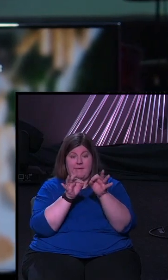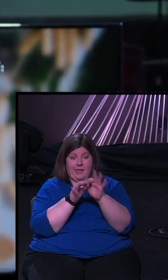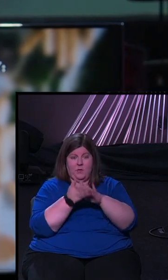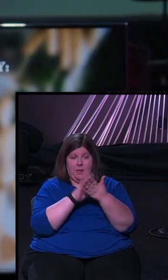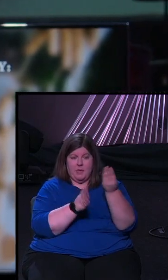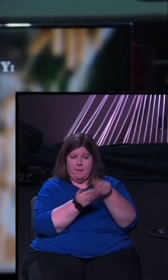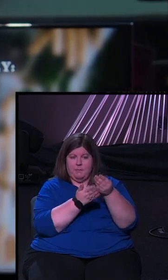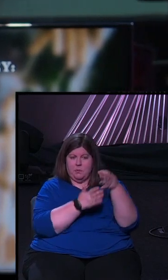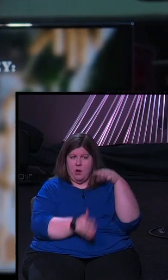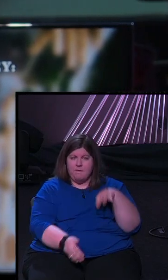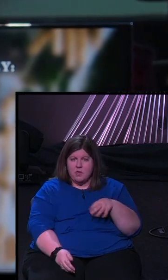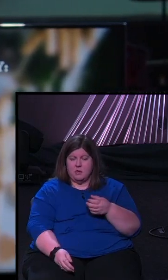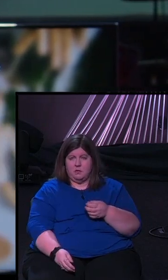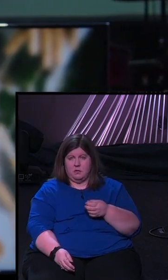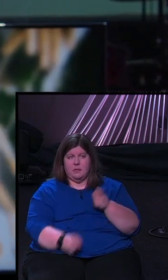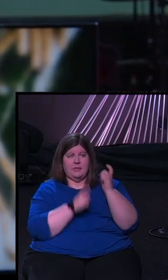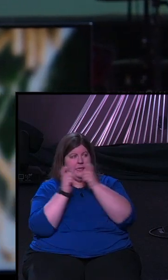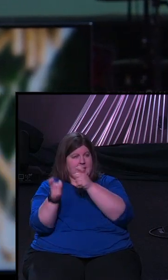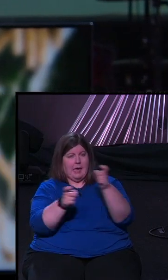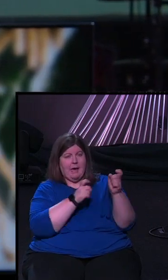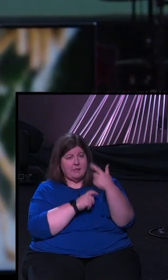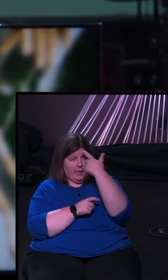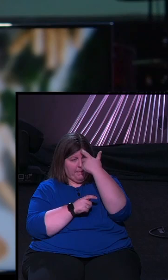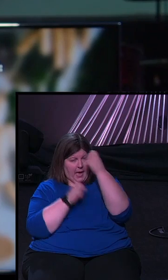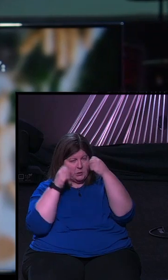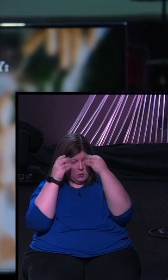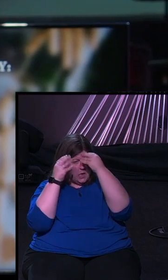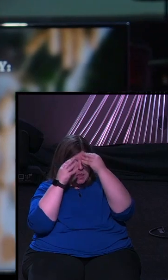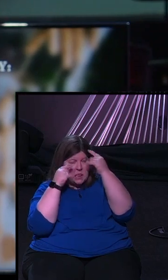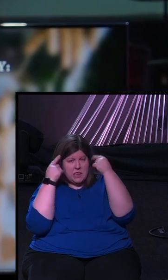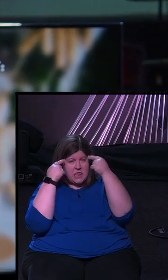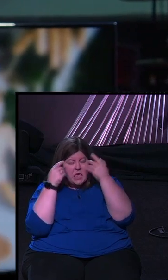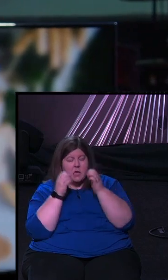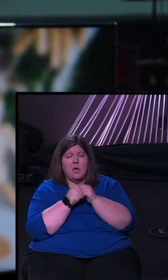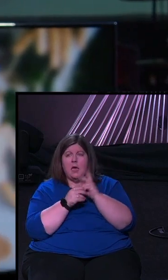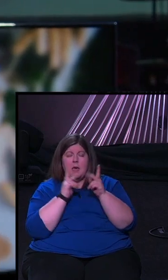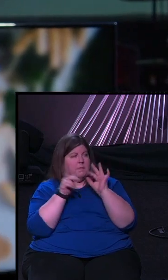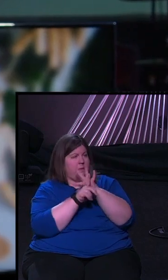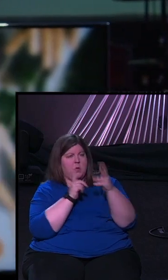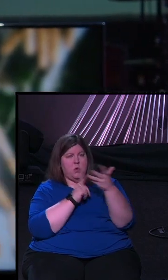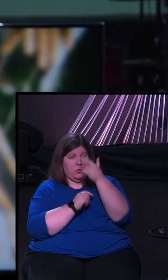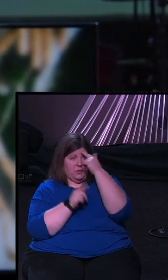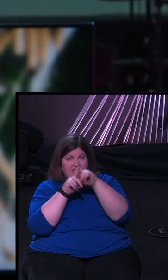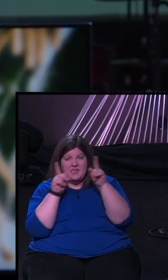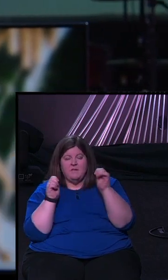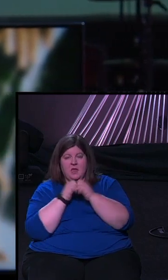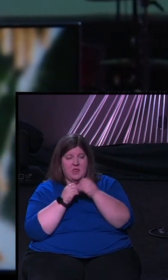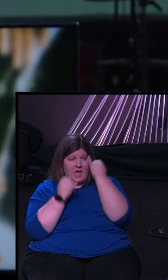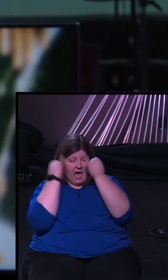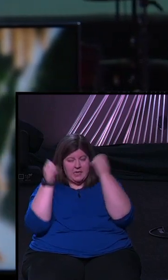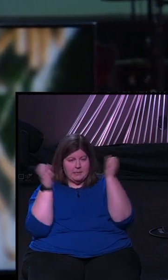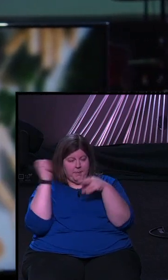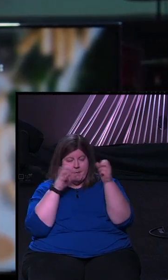profit. He gave us minds to think and people to surround ourselves who think differently and bring different qualities